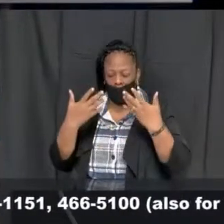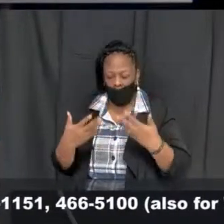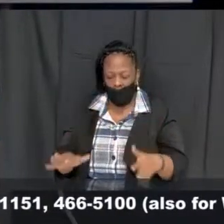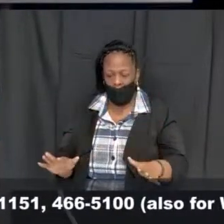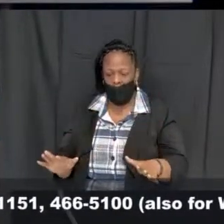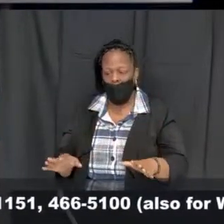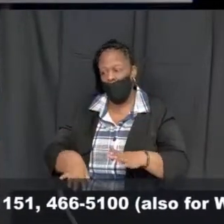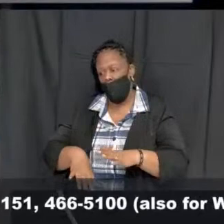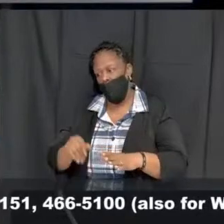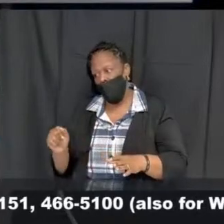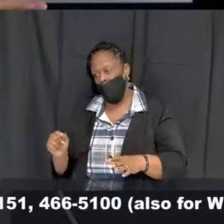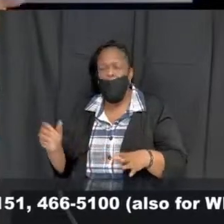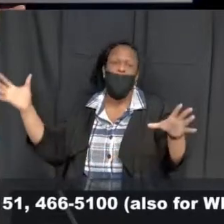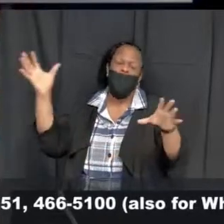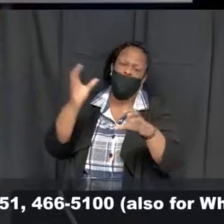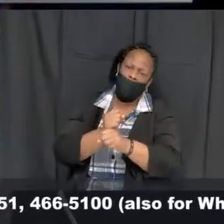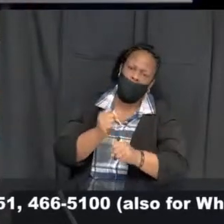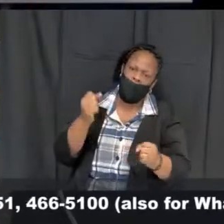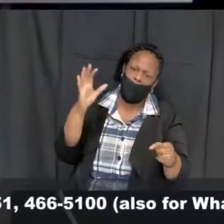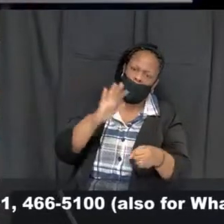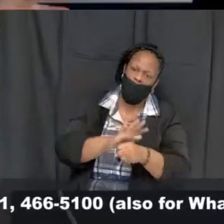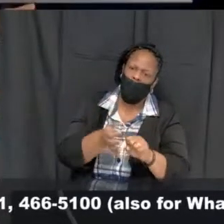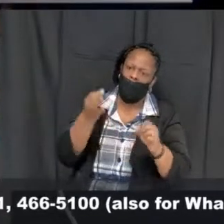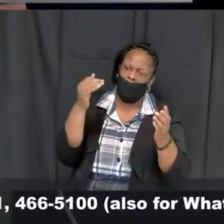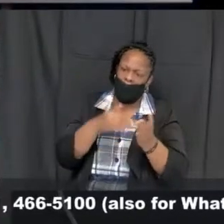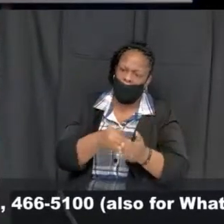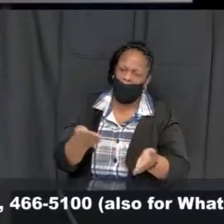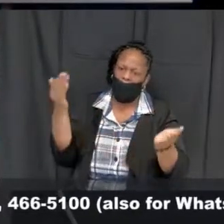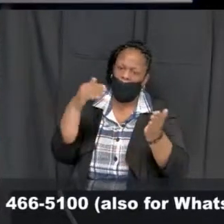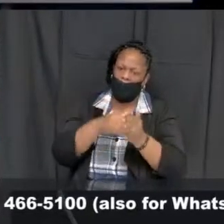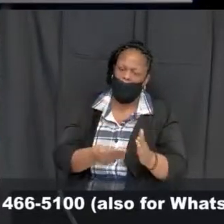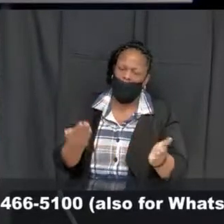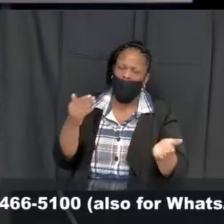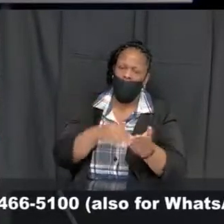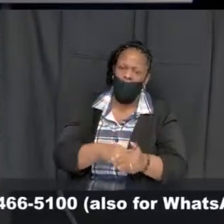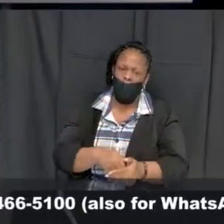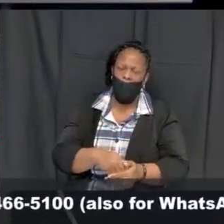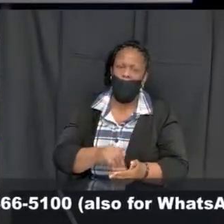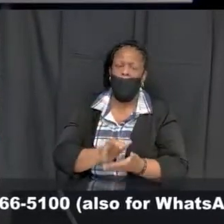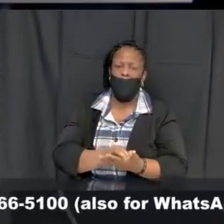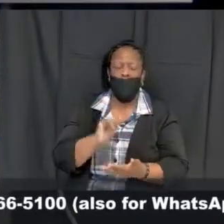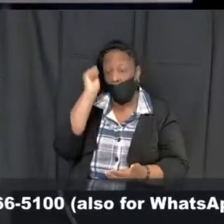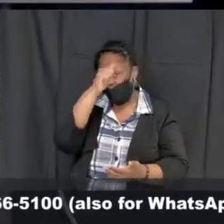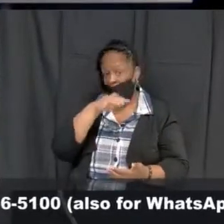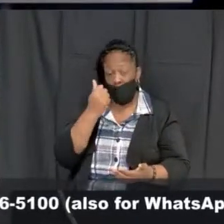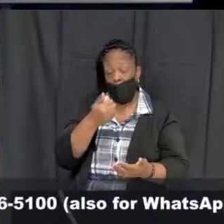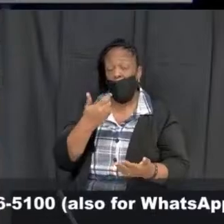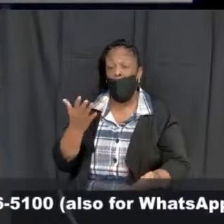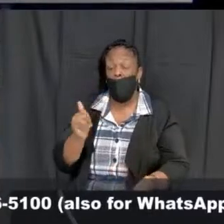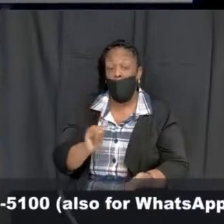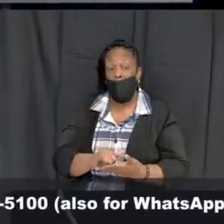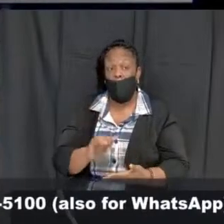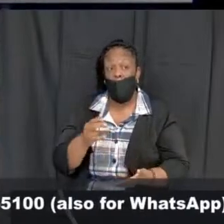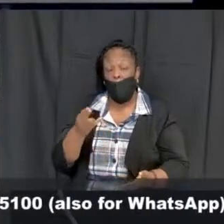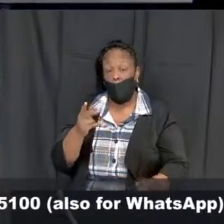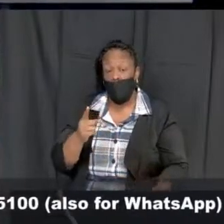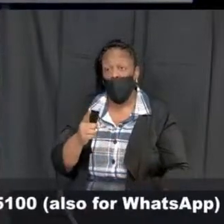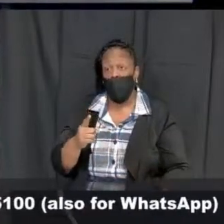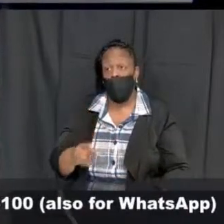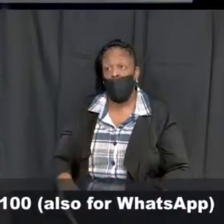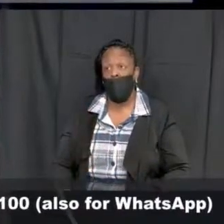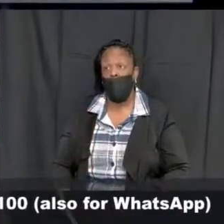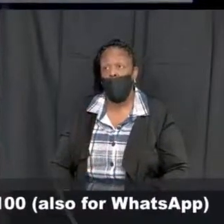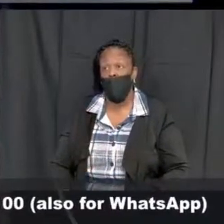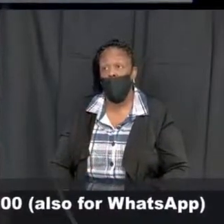with COVID, and then you can get COVID again and again with the South African variant. And the Brazil variant is associated